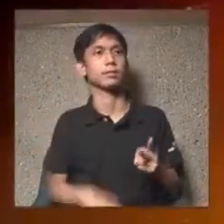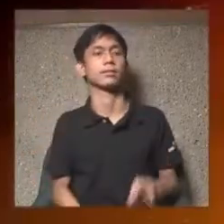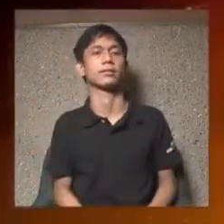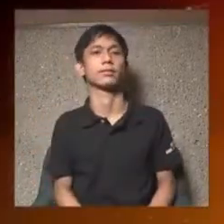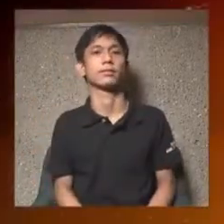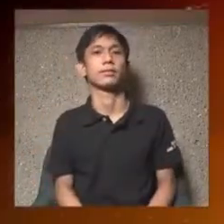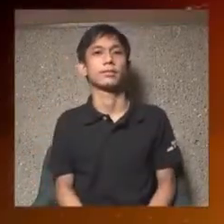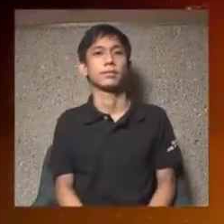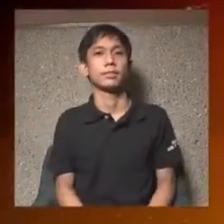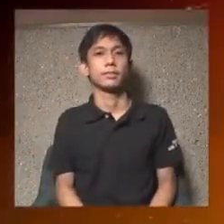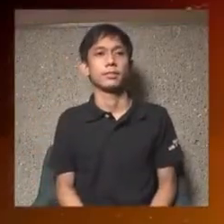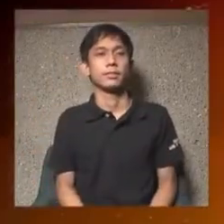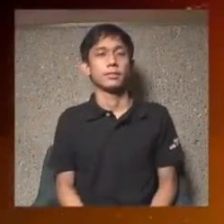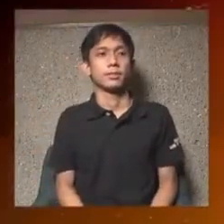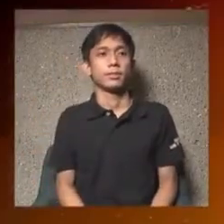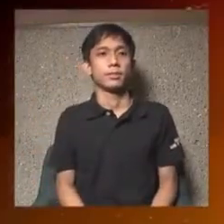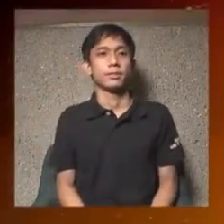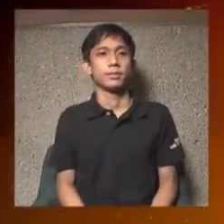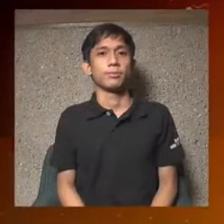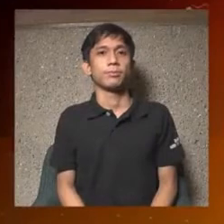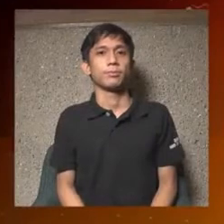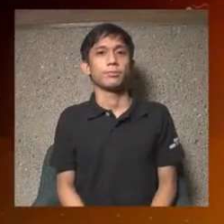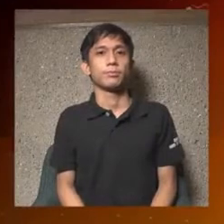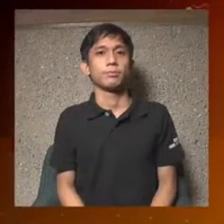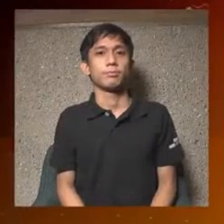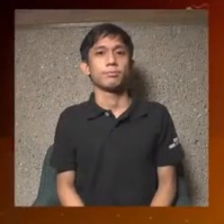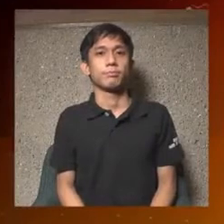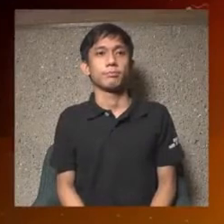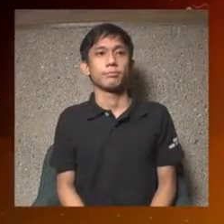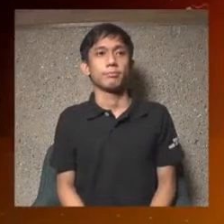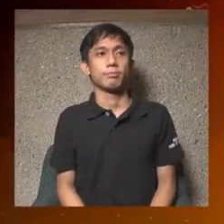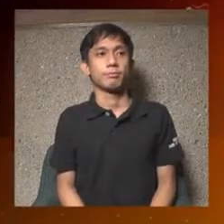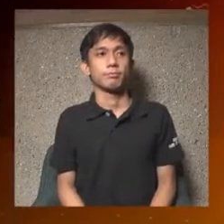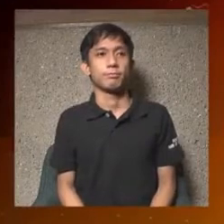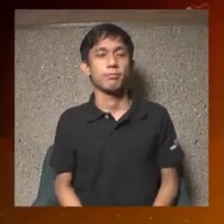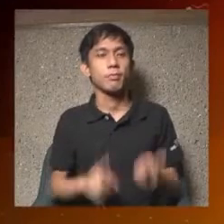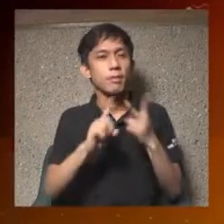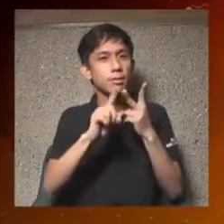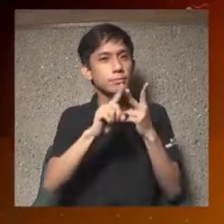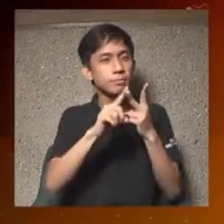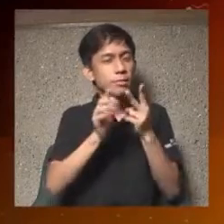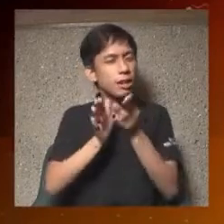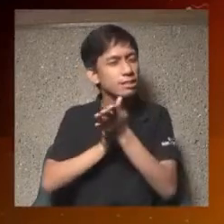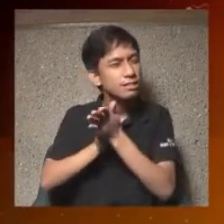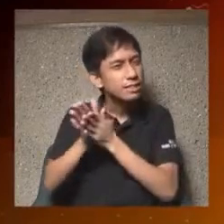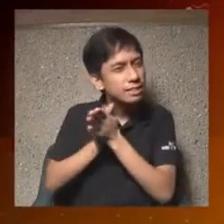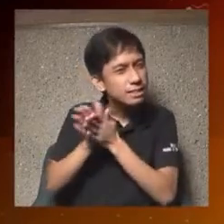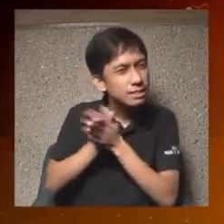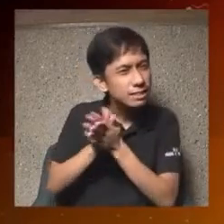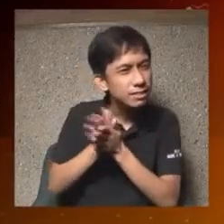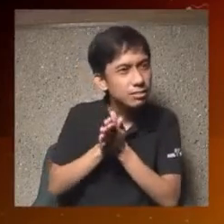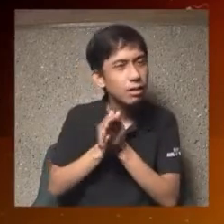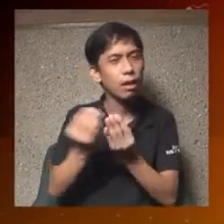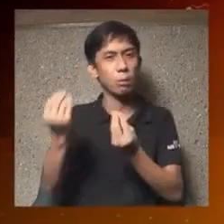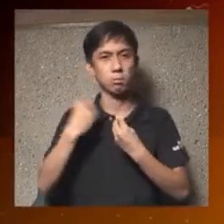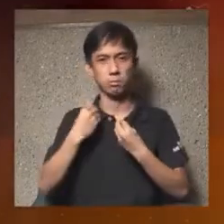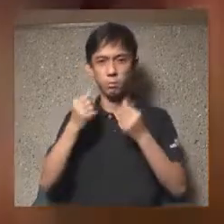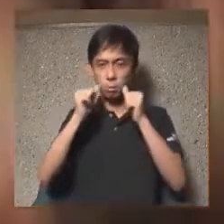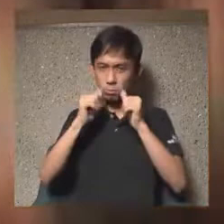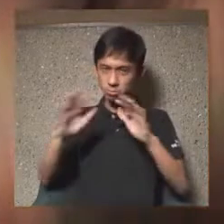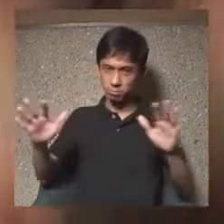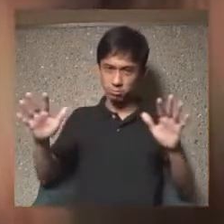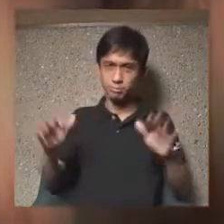always wrestling for a blessing. There's a different alternative. In short summary, if you let God